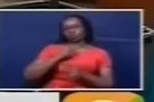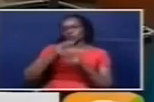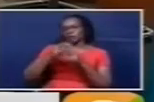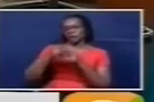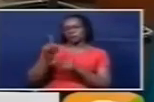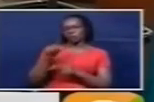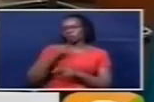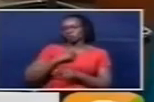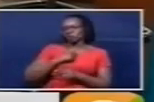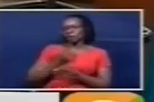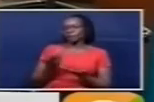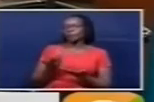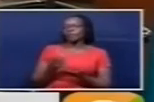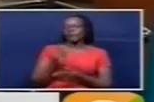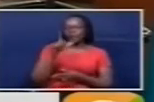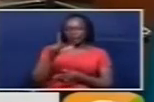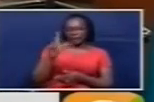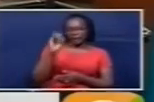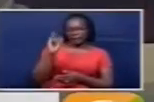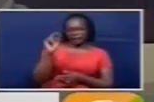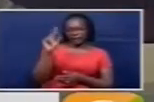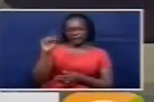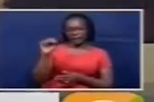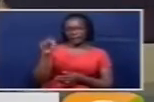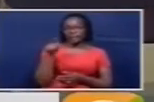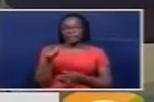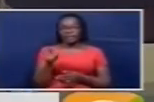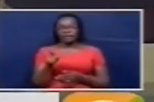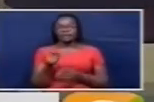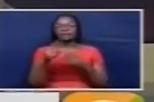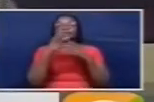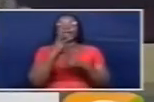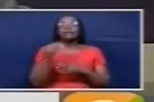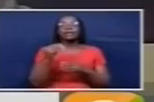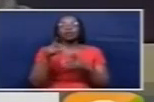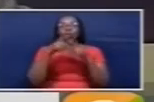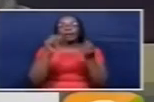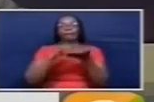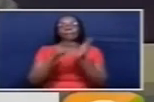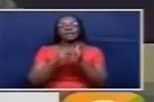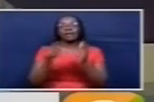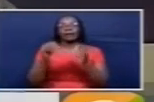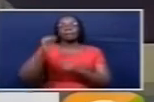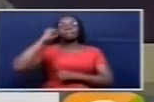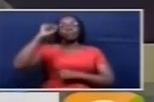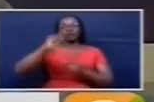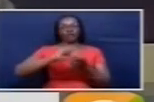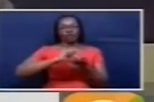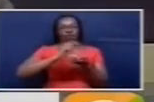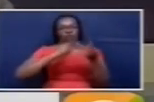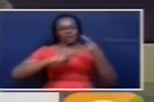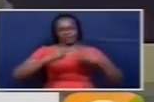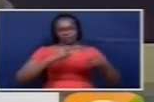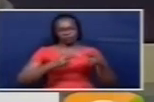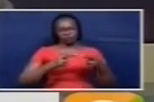Lillian, I think tibim is a Greek word meaning revolution, political revolution, meaning change. We want change.